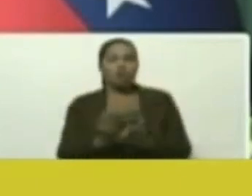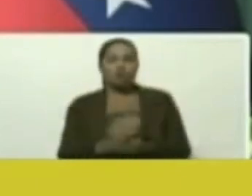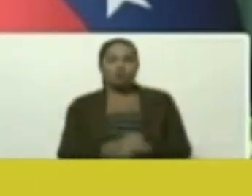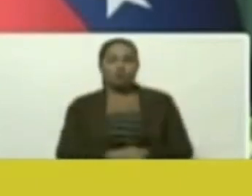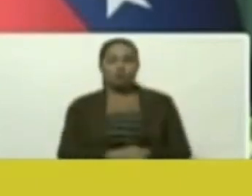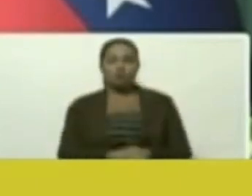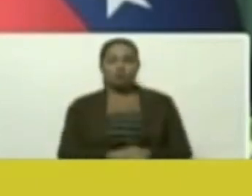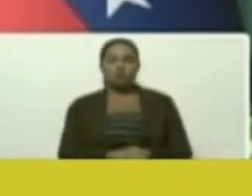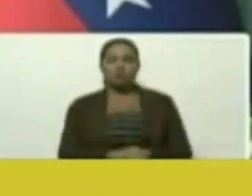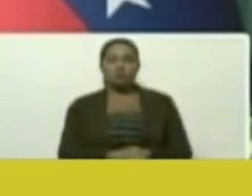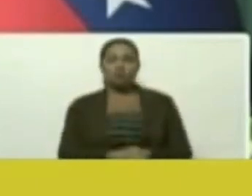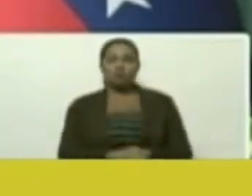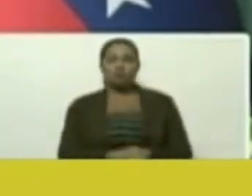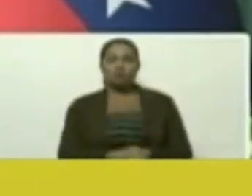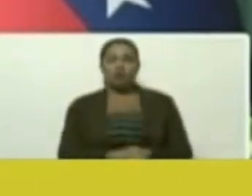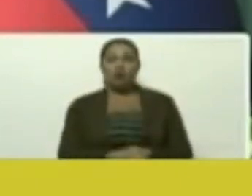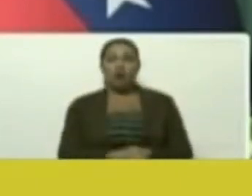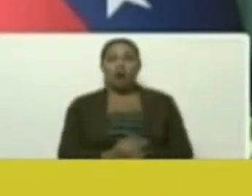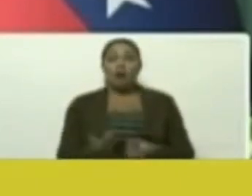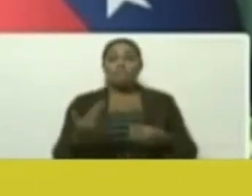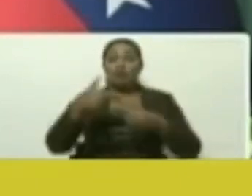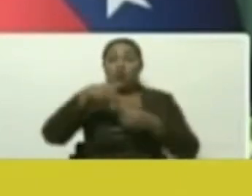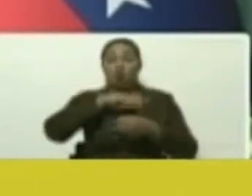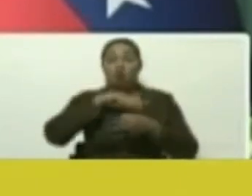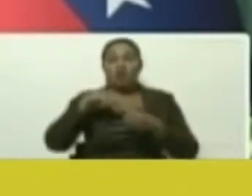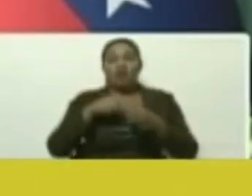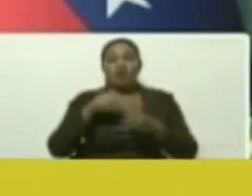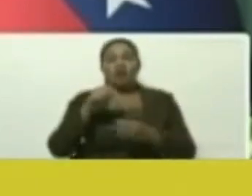We are the first oil reserve in the world.